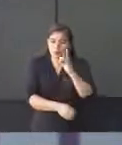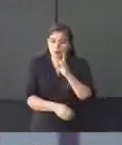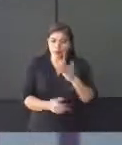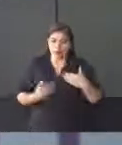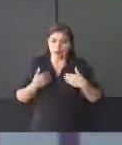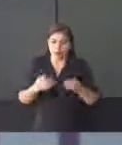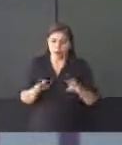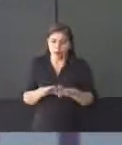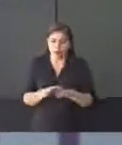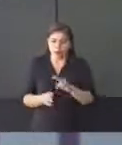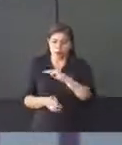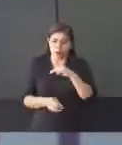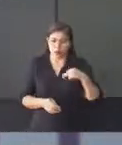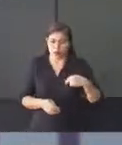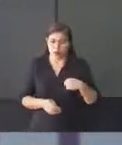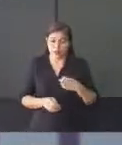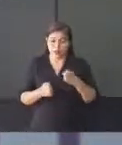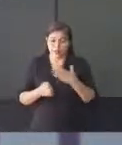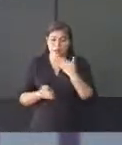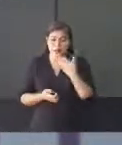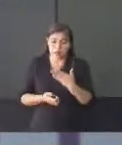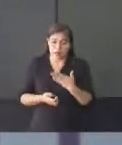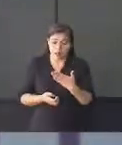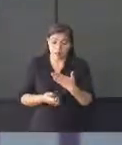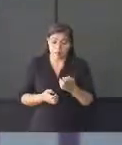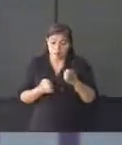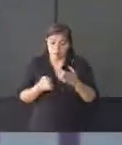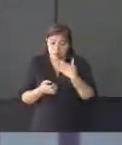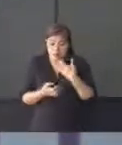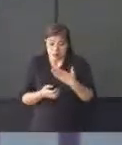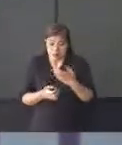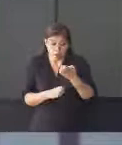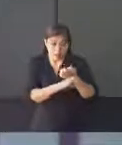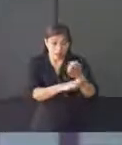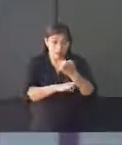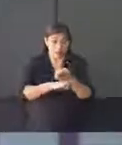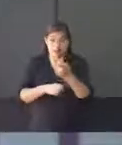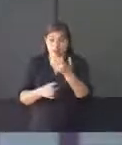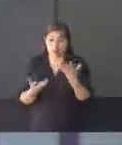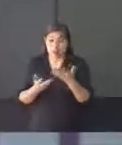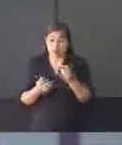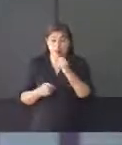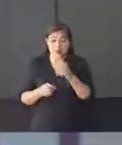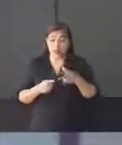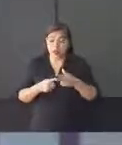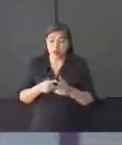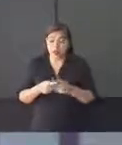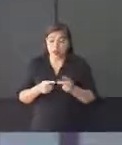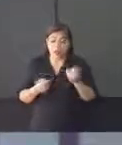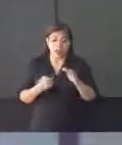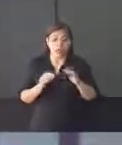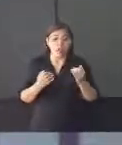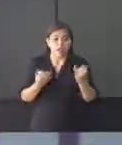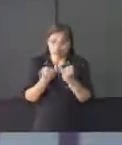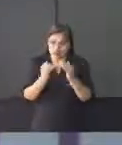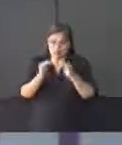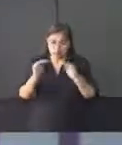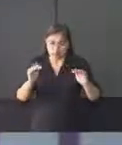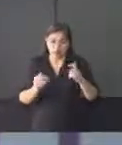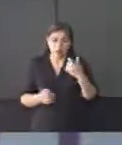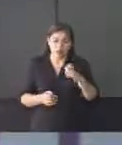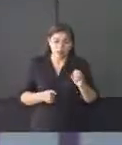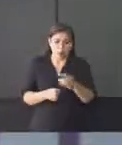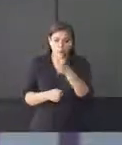my colleagues will understand this. The welfare states that form this tool that